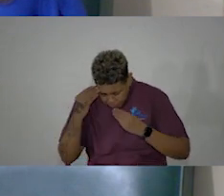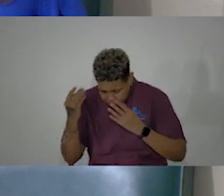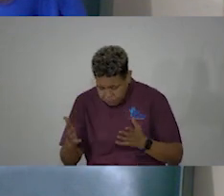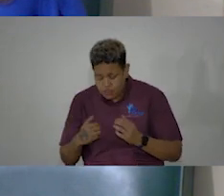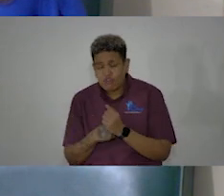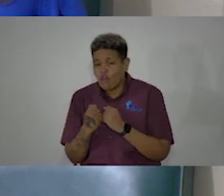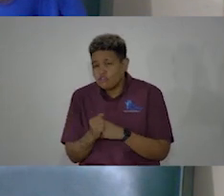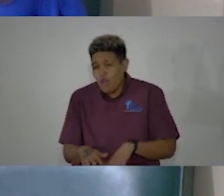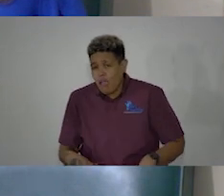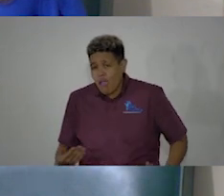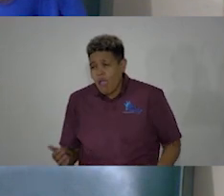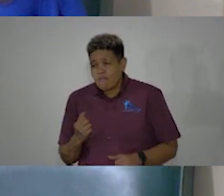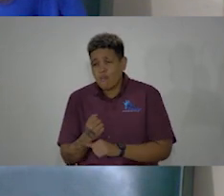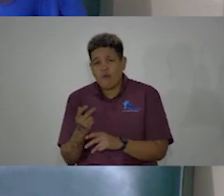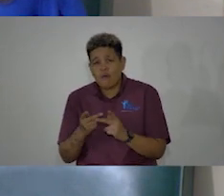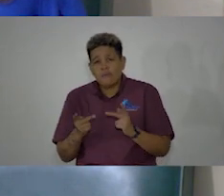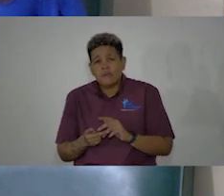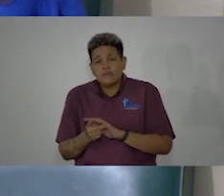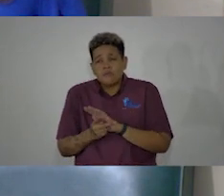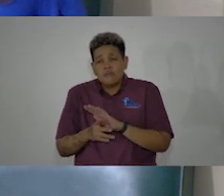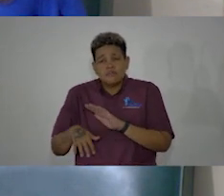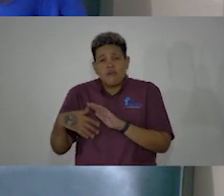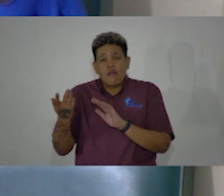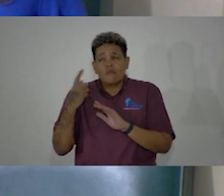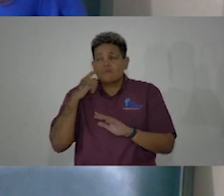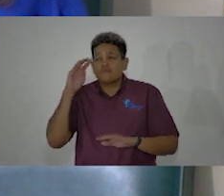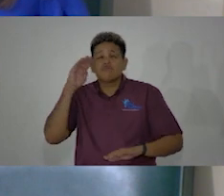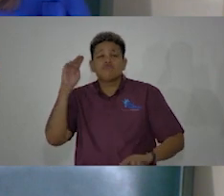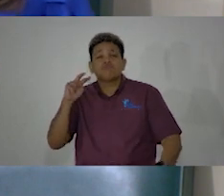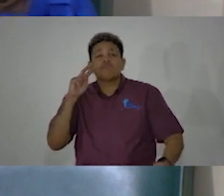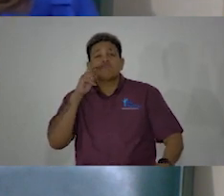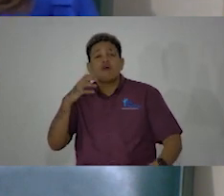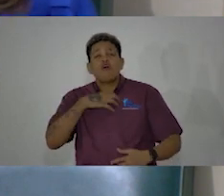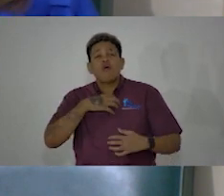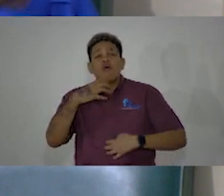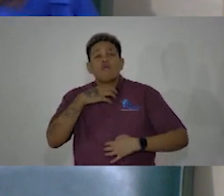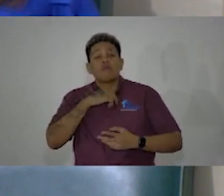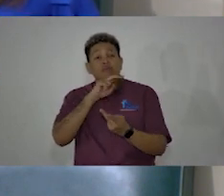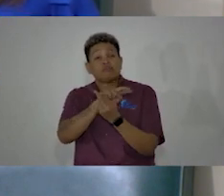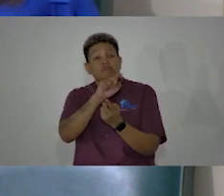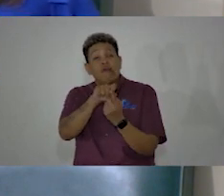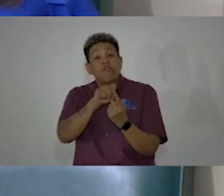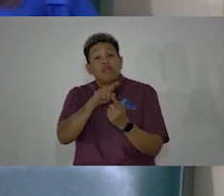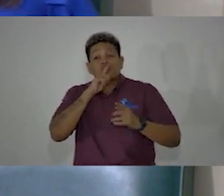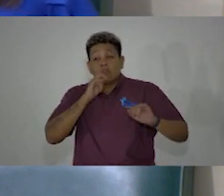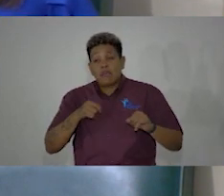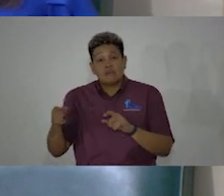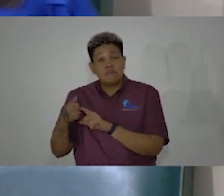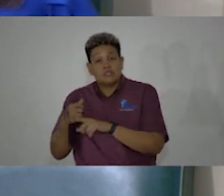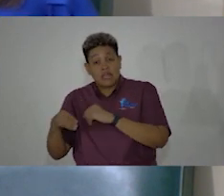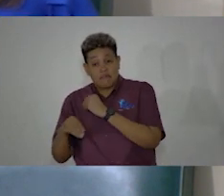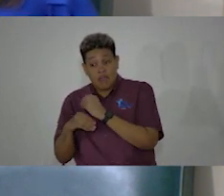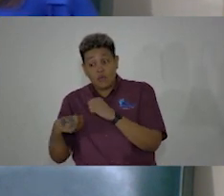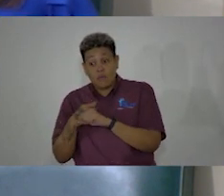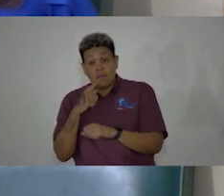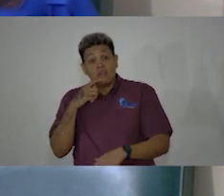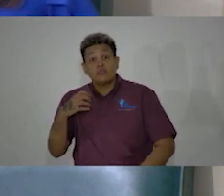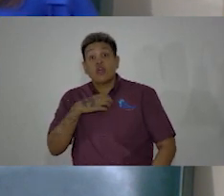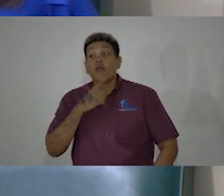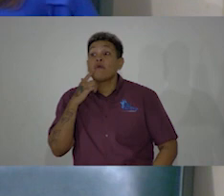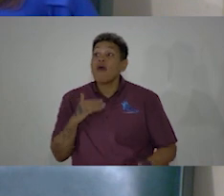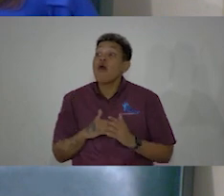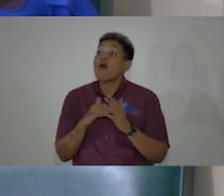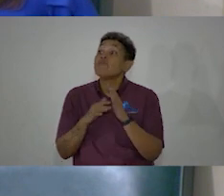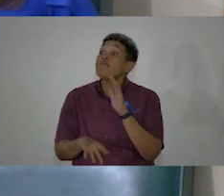or workplace policy to address complaints of sexual harassment, individuals who make these complaints often